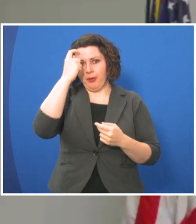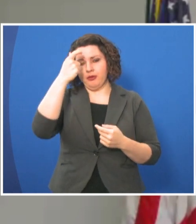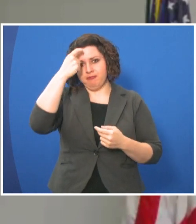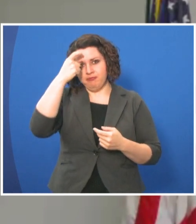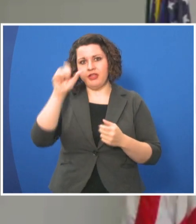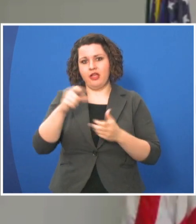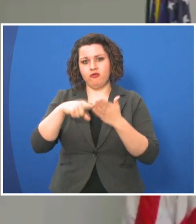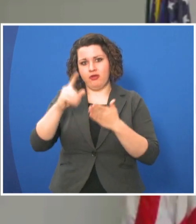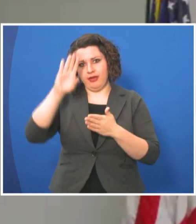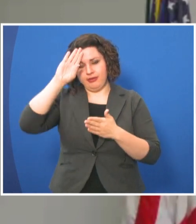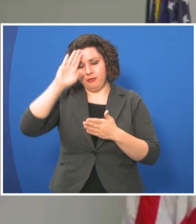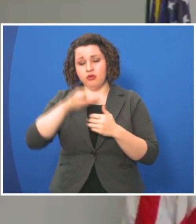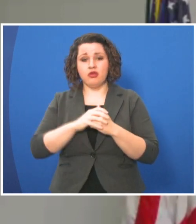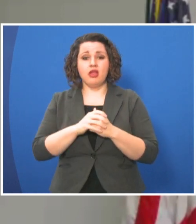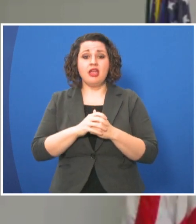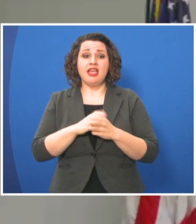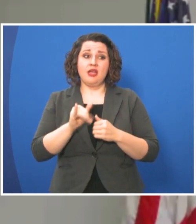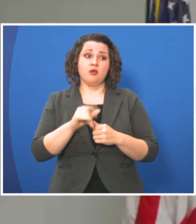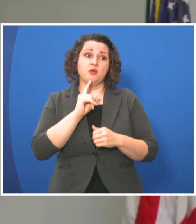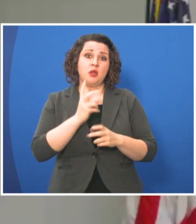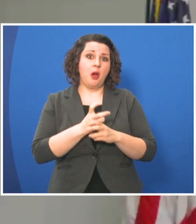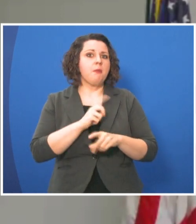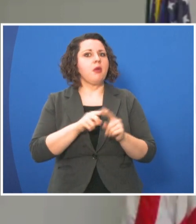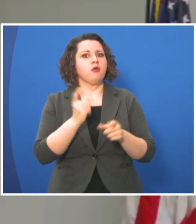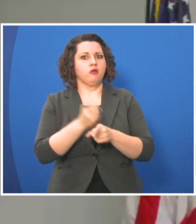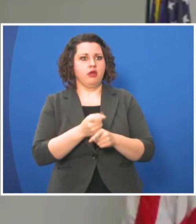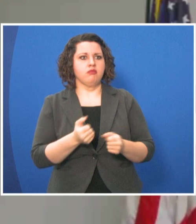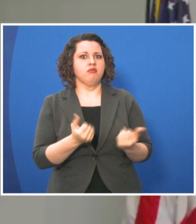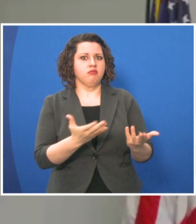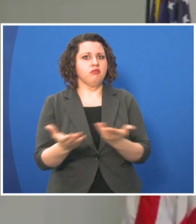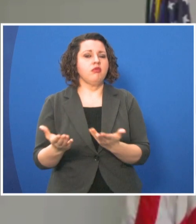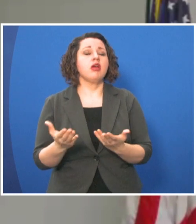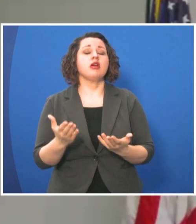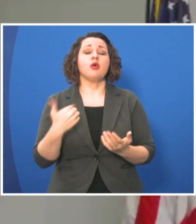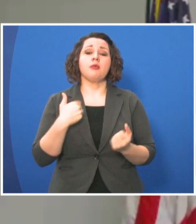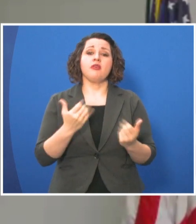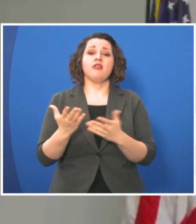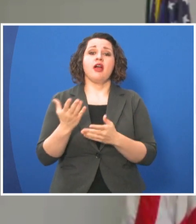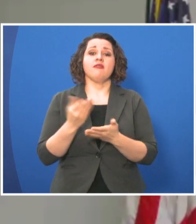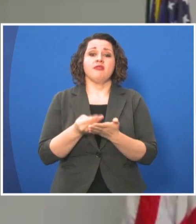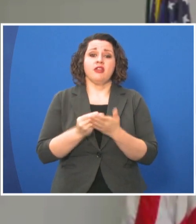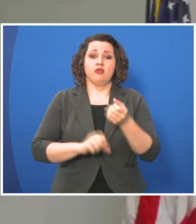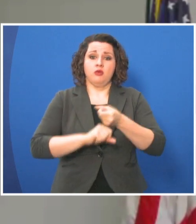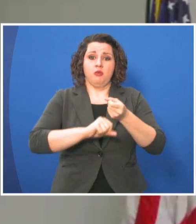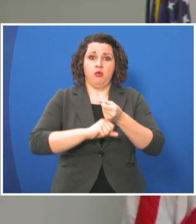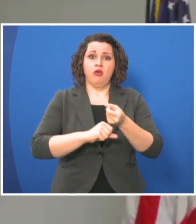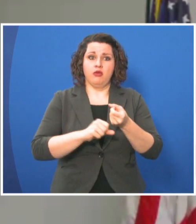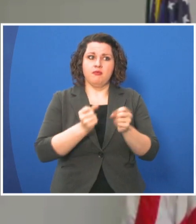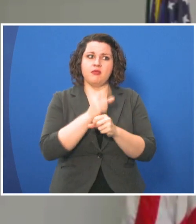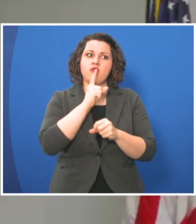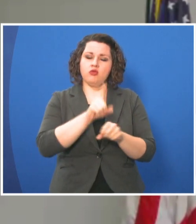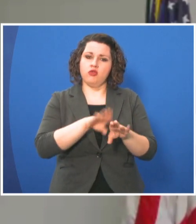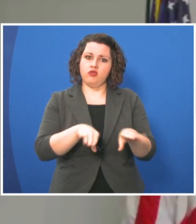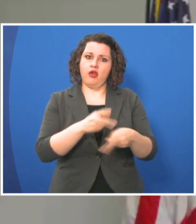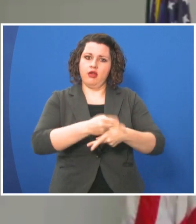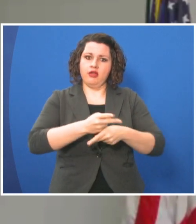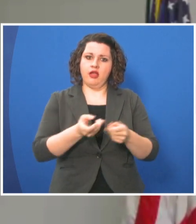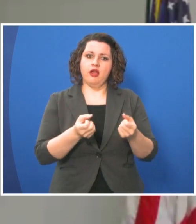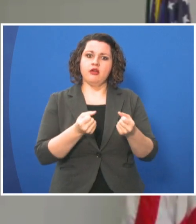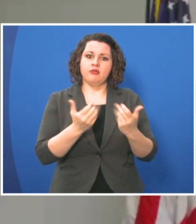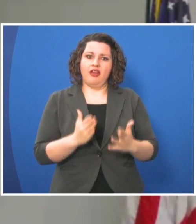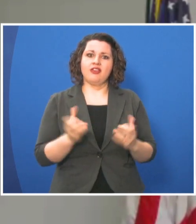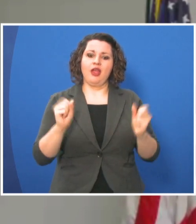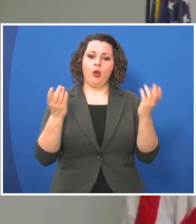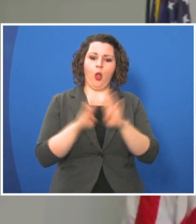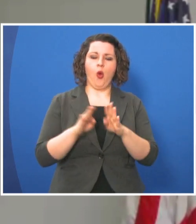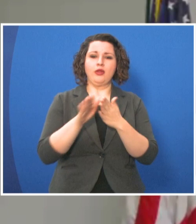was absolutely the right thing to do. We're providing financial support to ensure child care providers are able to close and deep